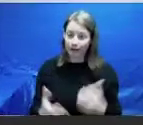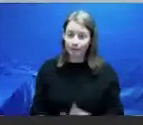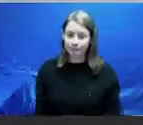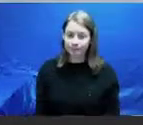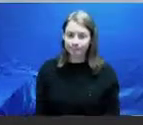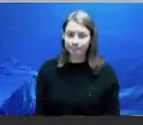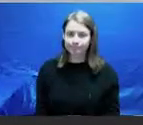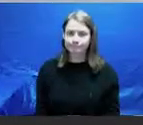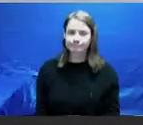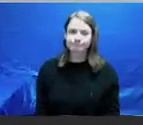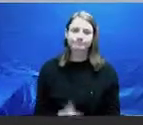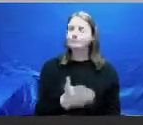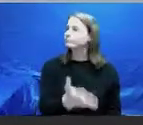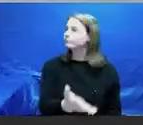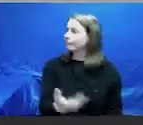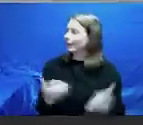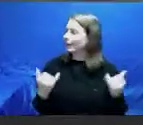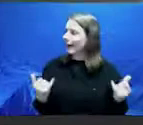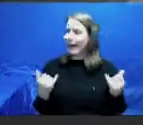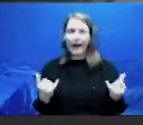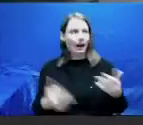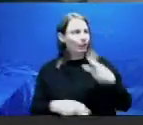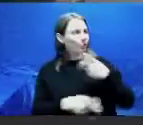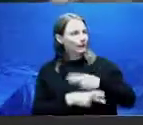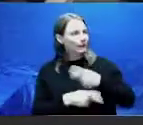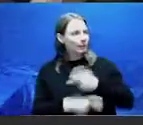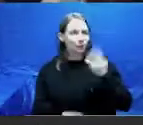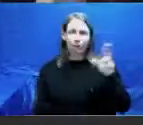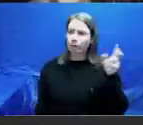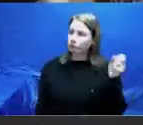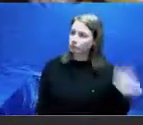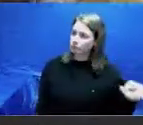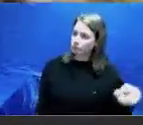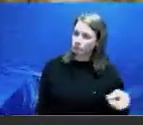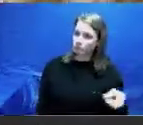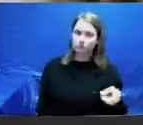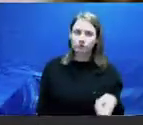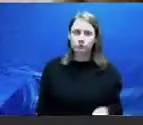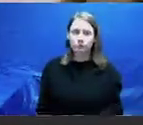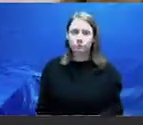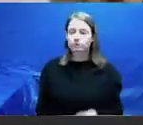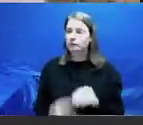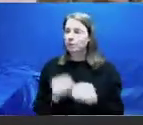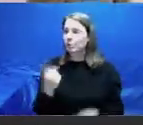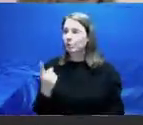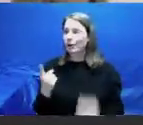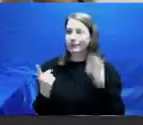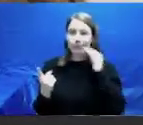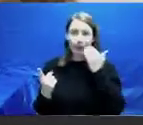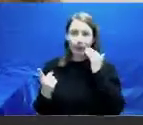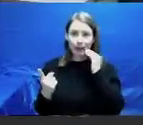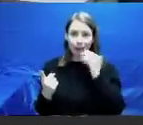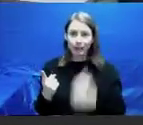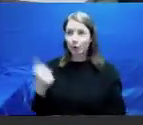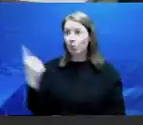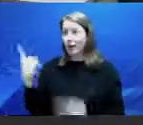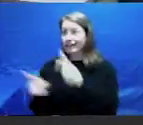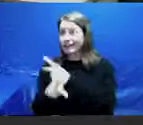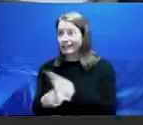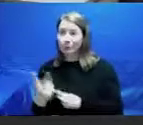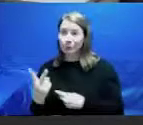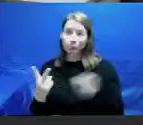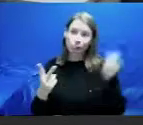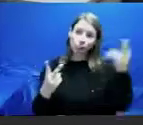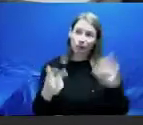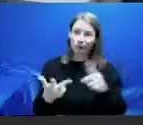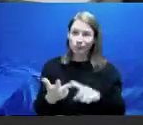we're gonna do keep it or junk it right now, and B1 is tobacco, 1 keep, 2 junk, 3 cloud. and